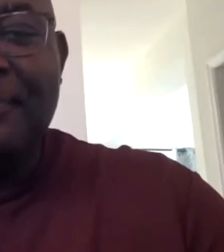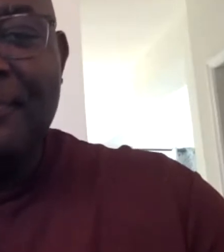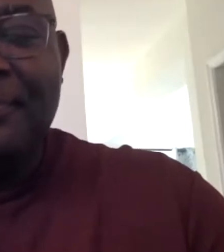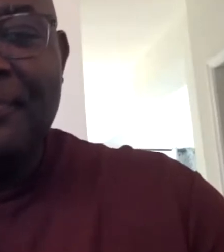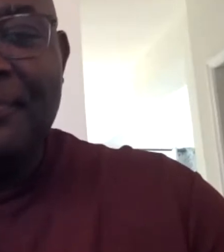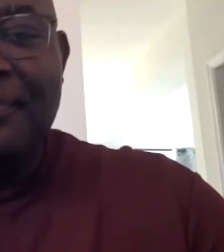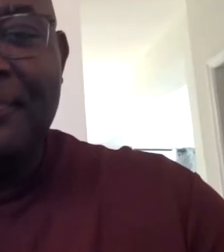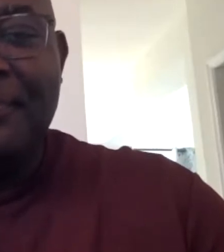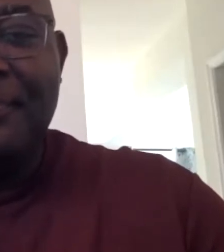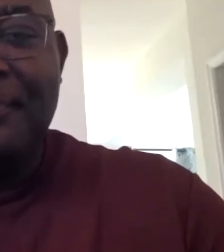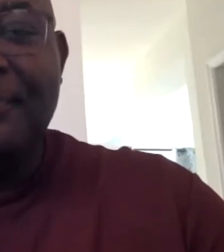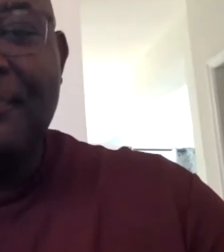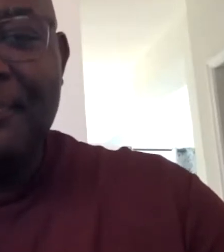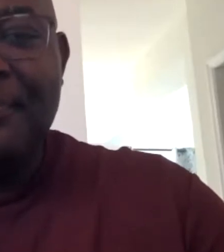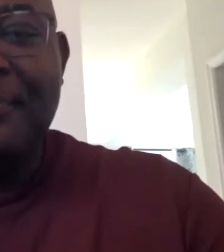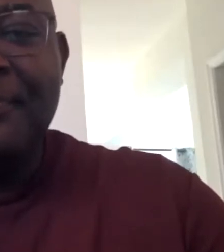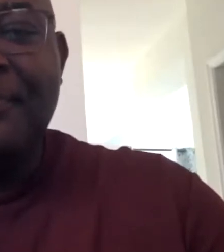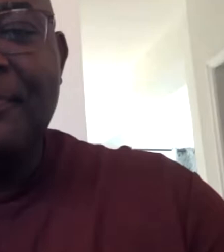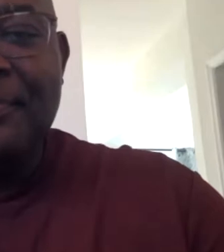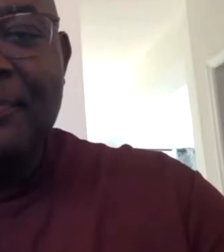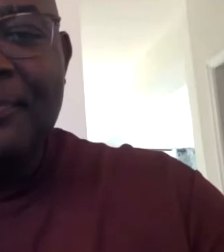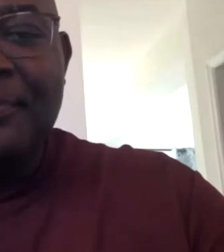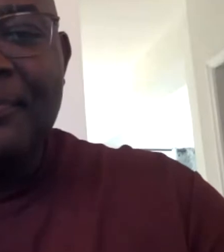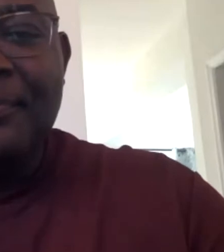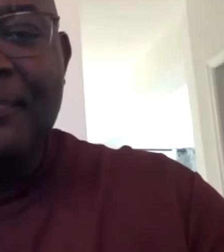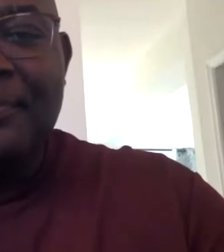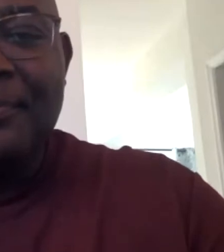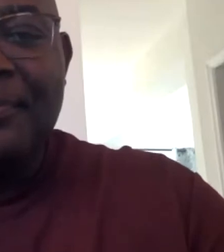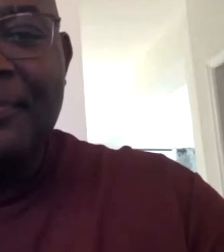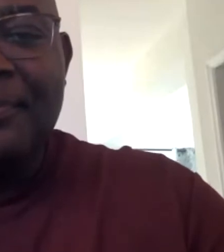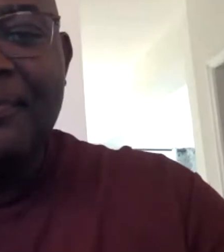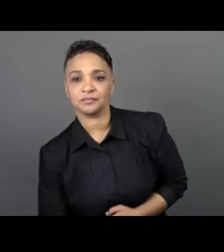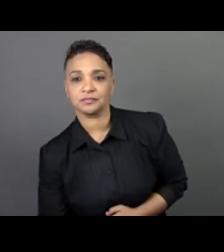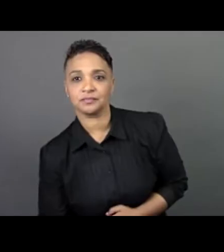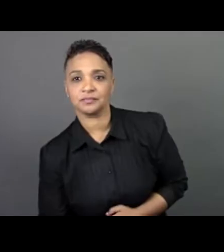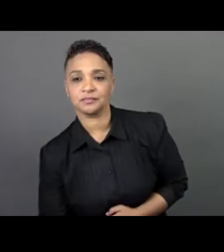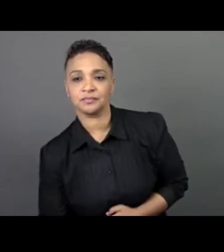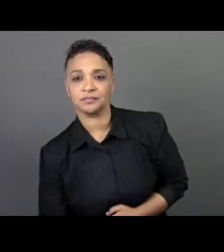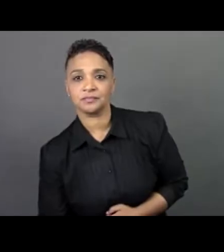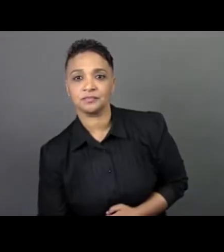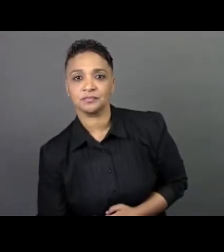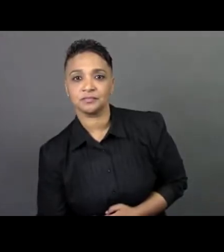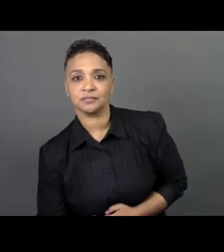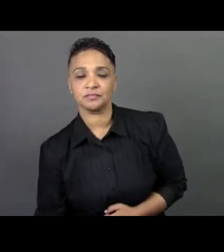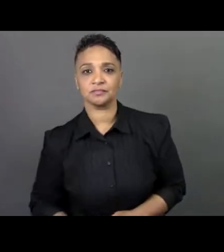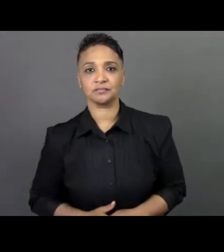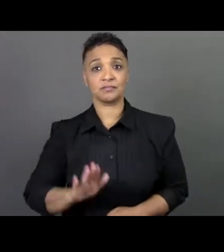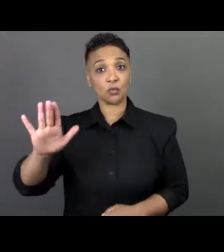So before we go. You had a hearing of hearing life.